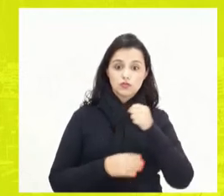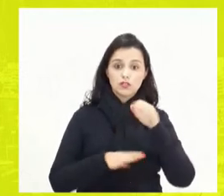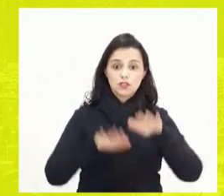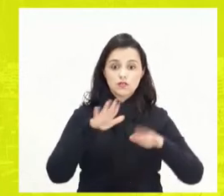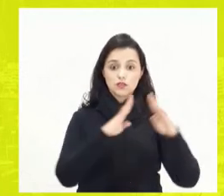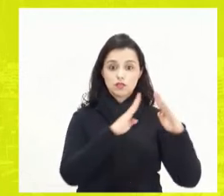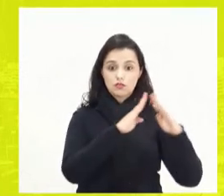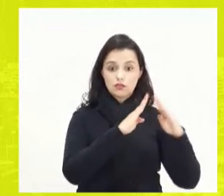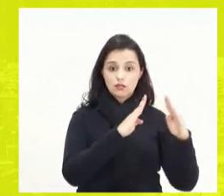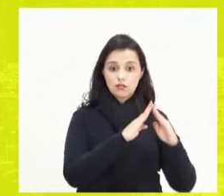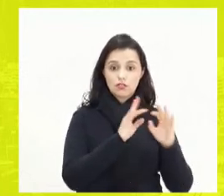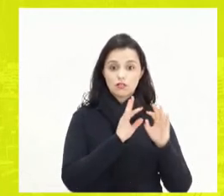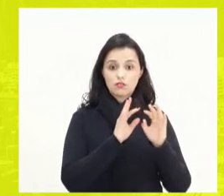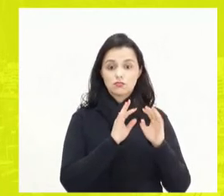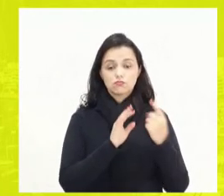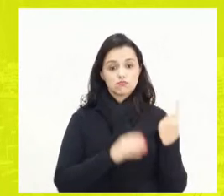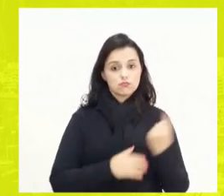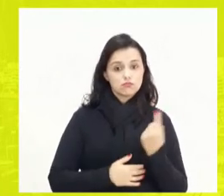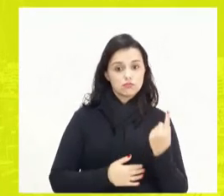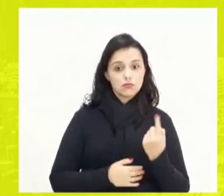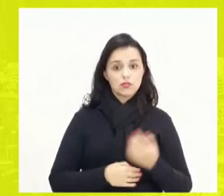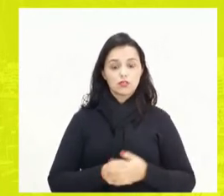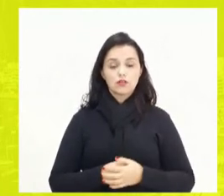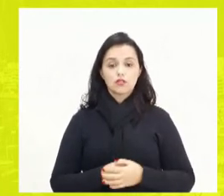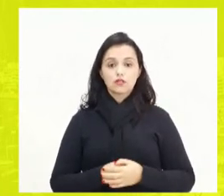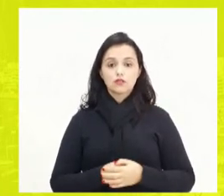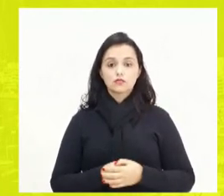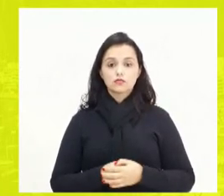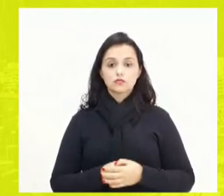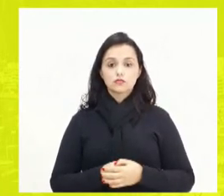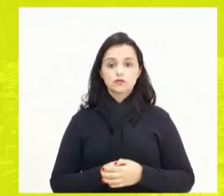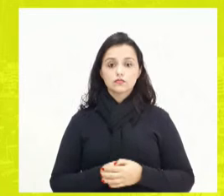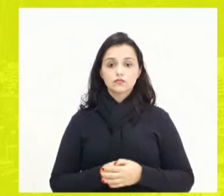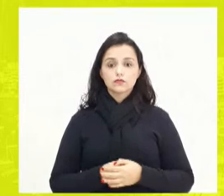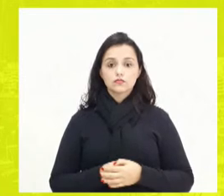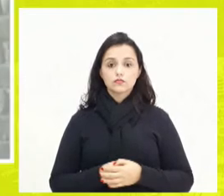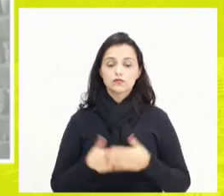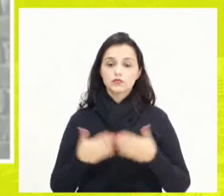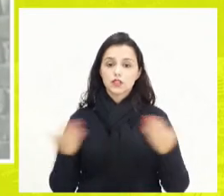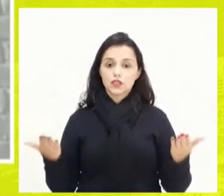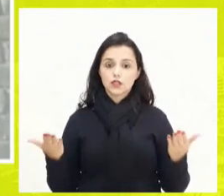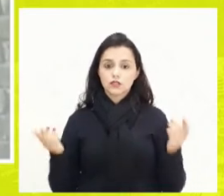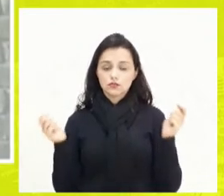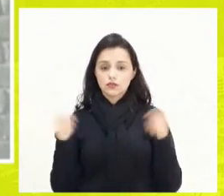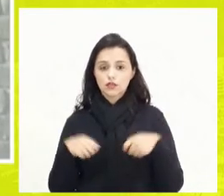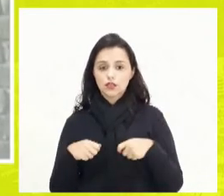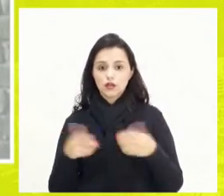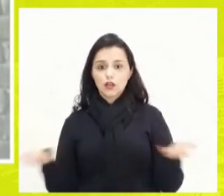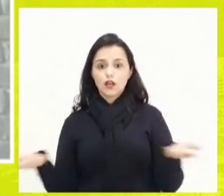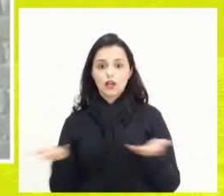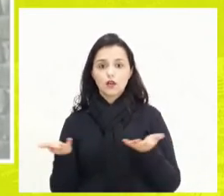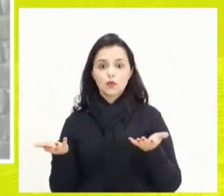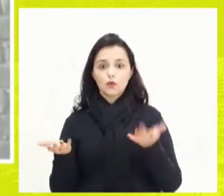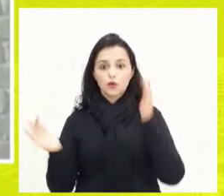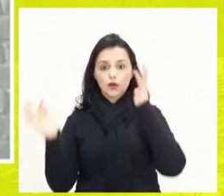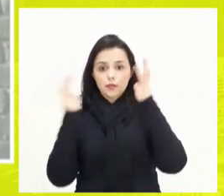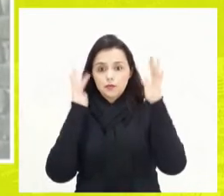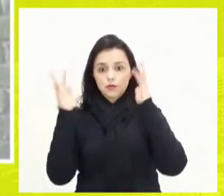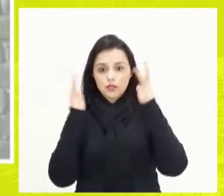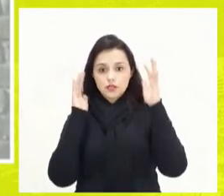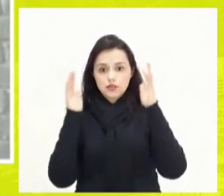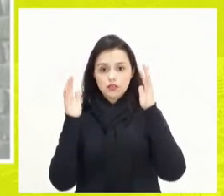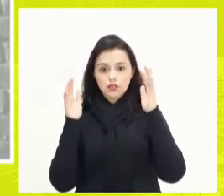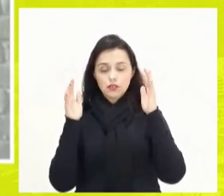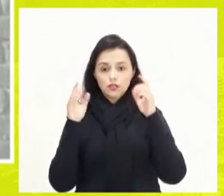how it's going to be or people that live far from where they work right now right now right after this